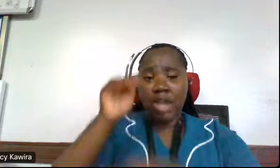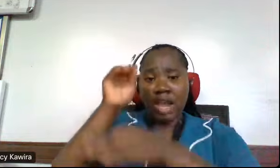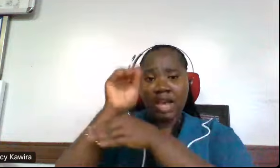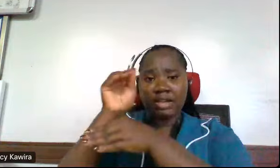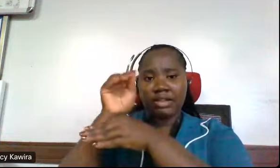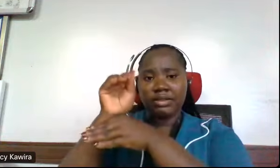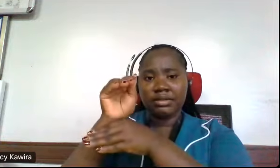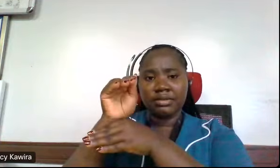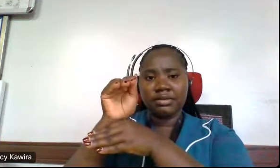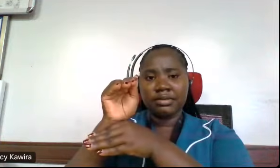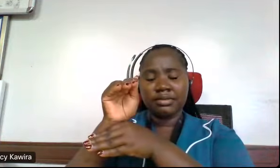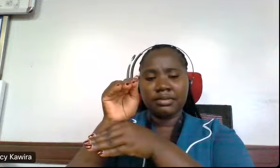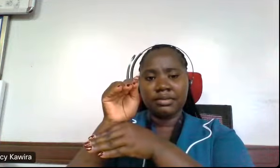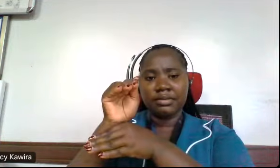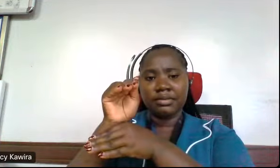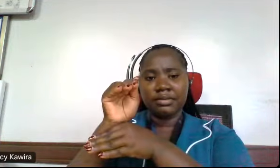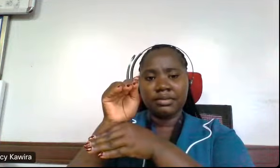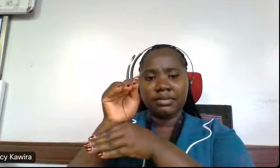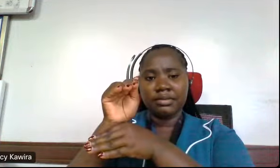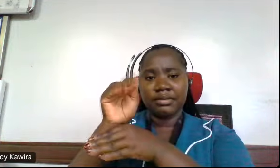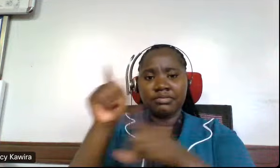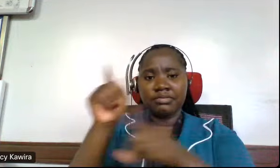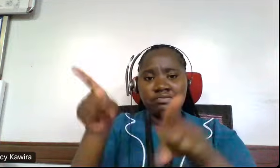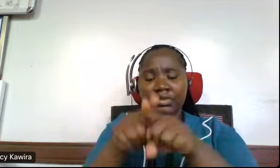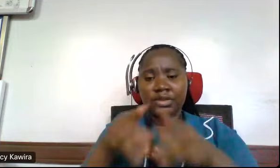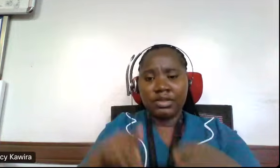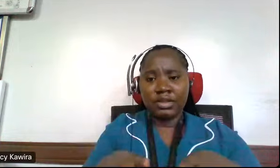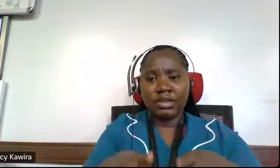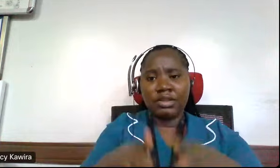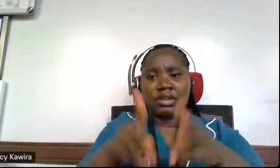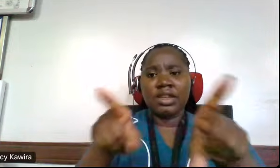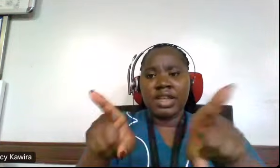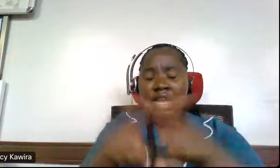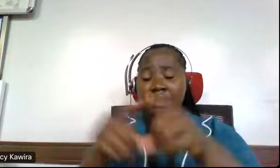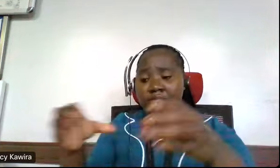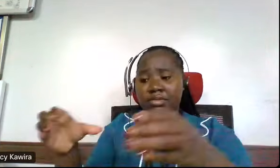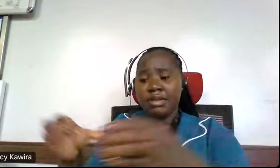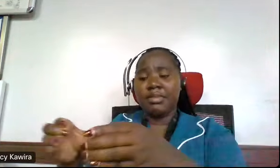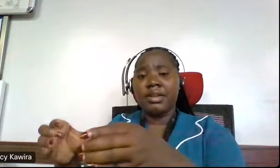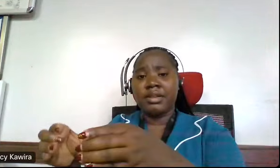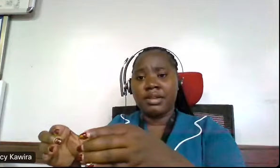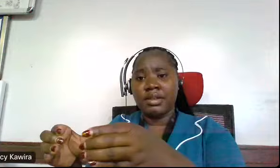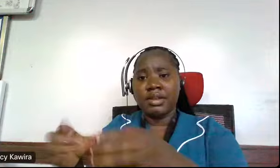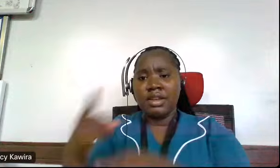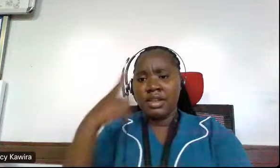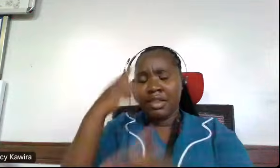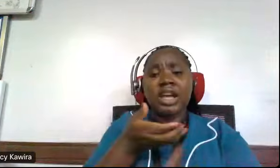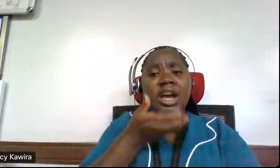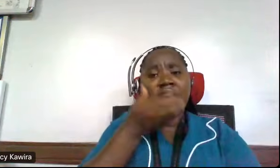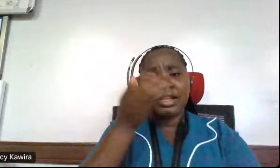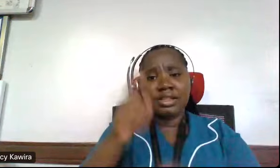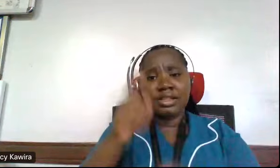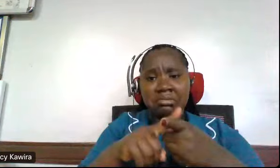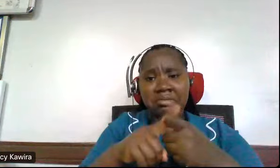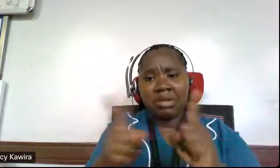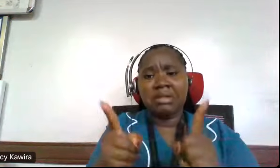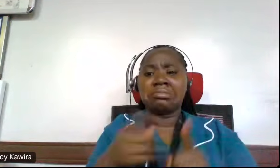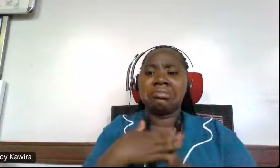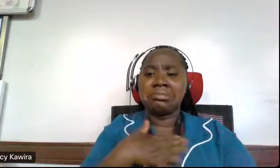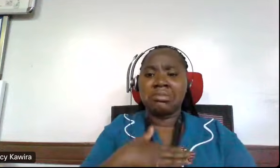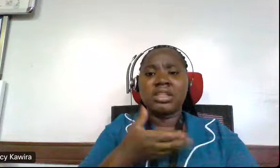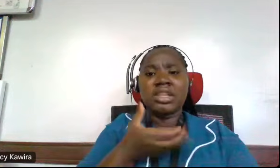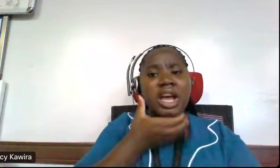the same way as that one for a company. I think that has been addressed, but you can just brush on